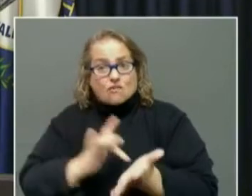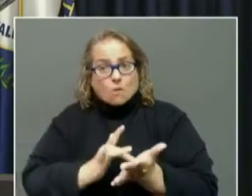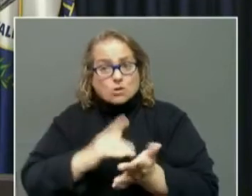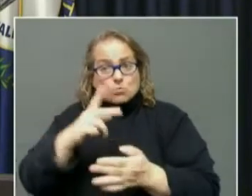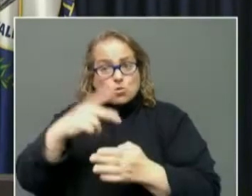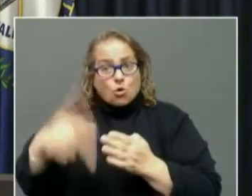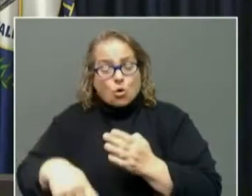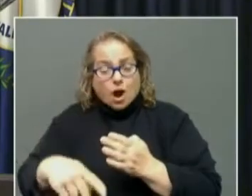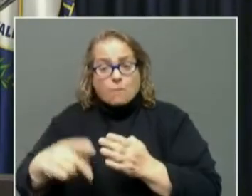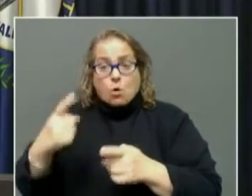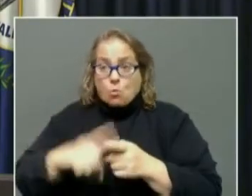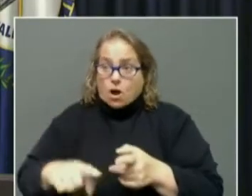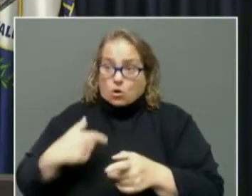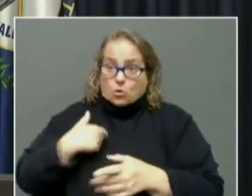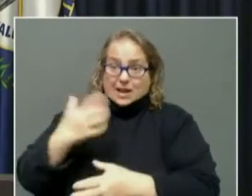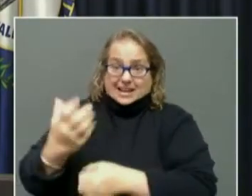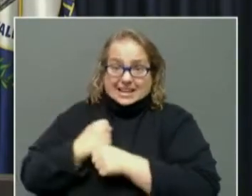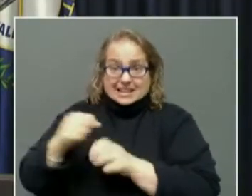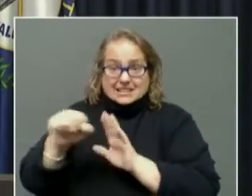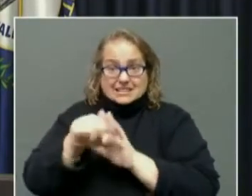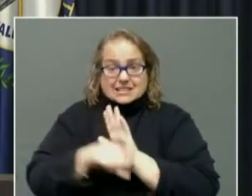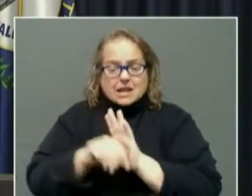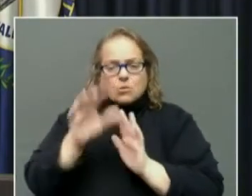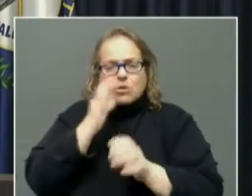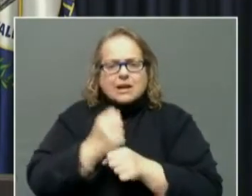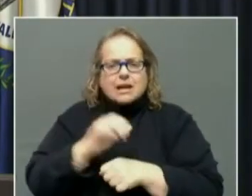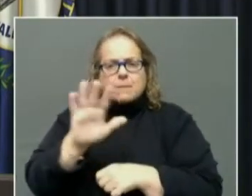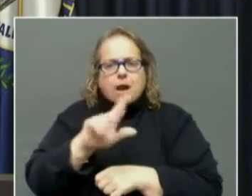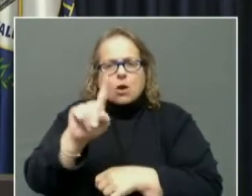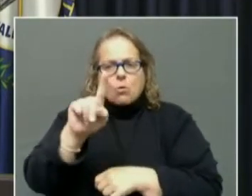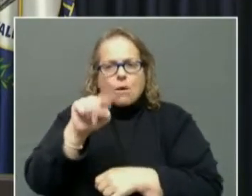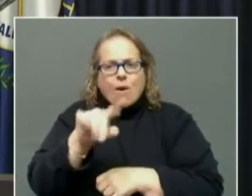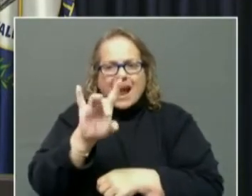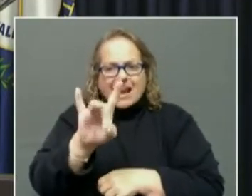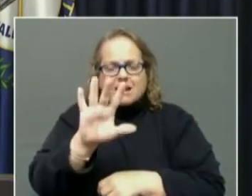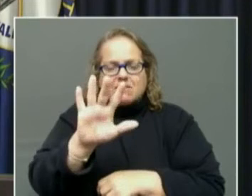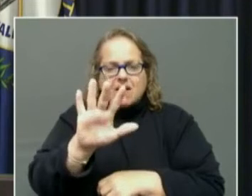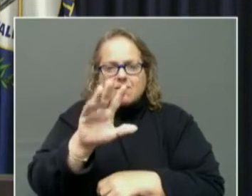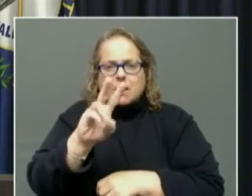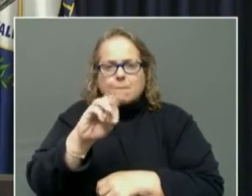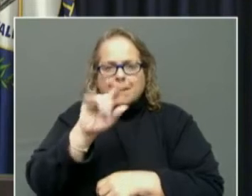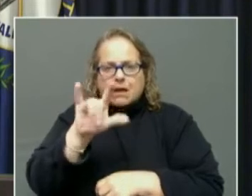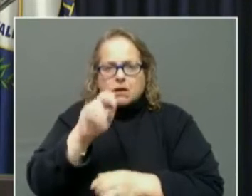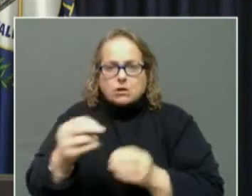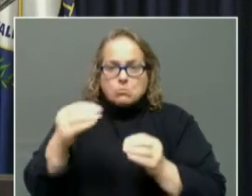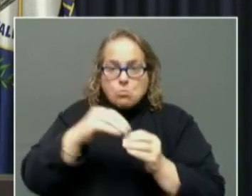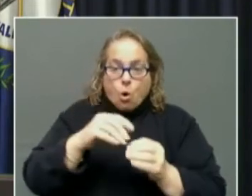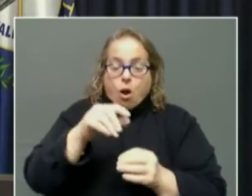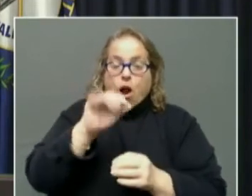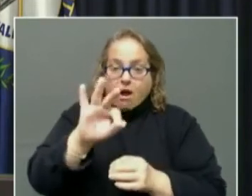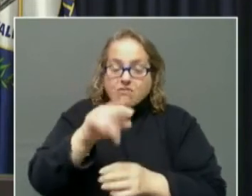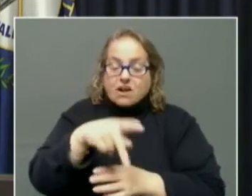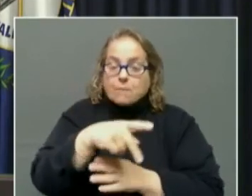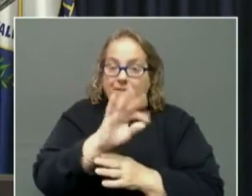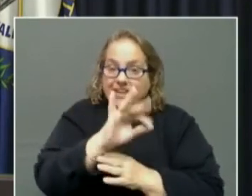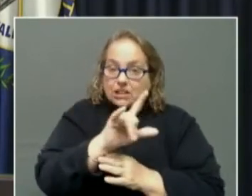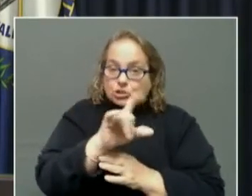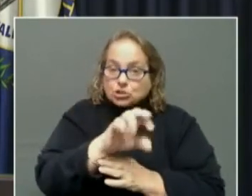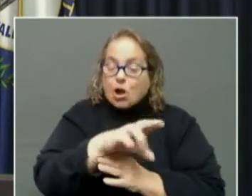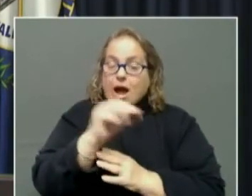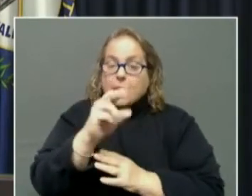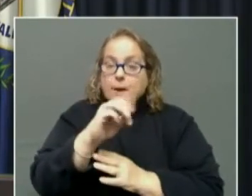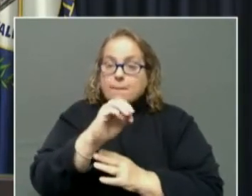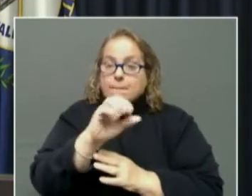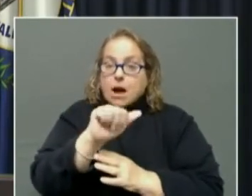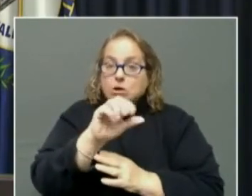going to get about 1.85 million more doses of Pfizer and Moderna this week. We ought to be able to